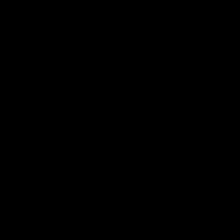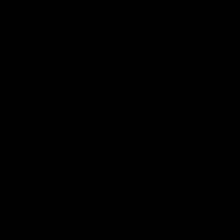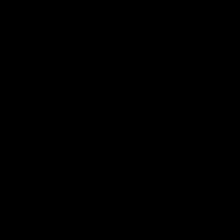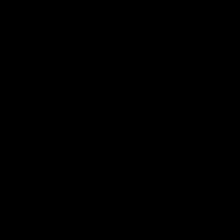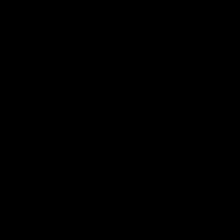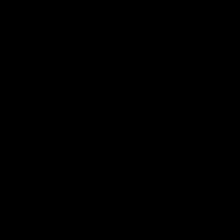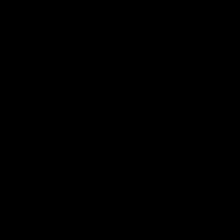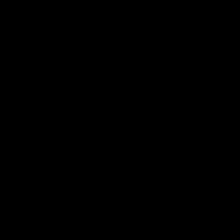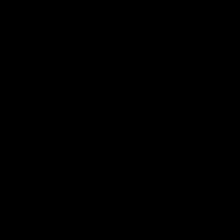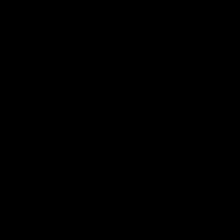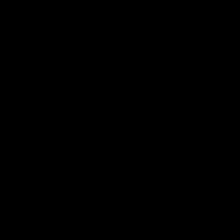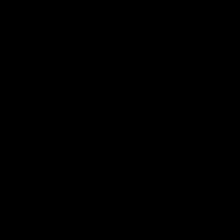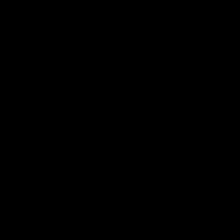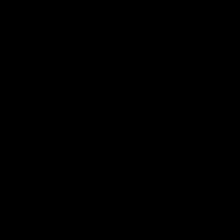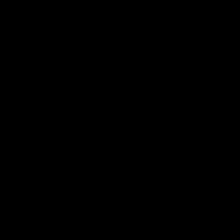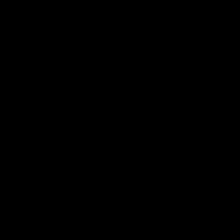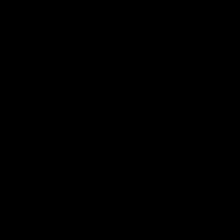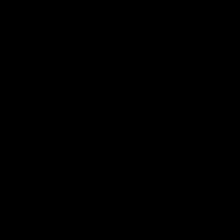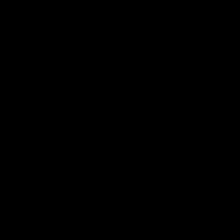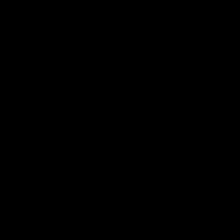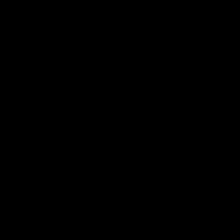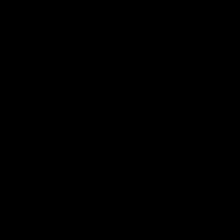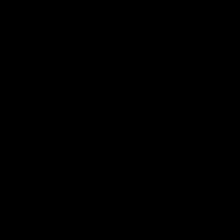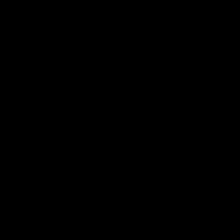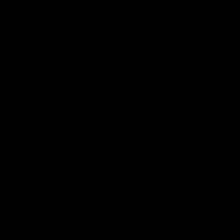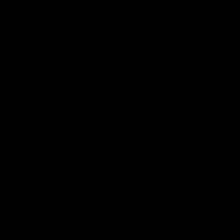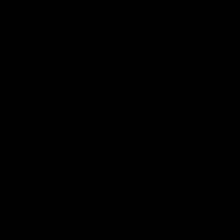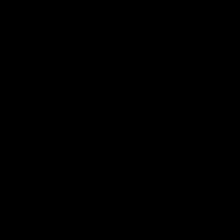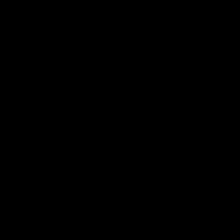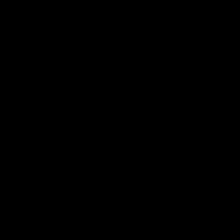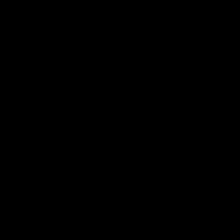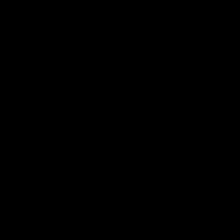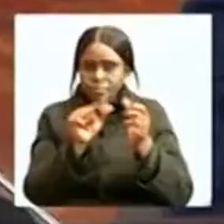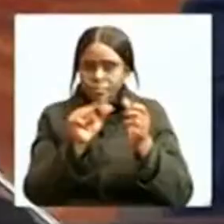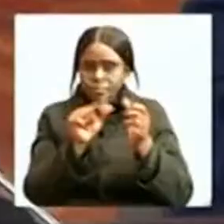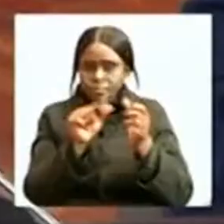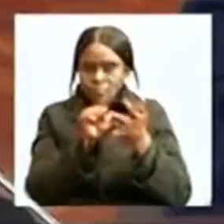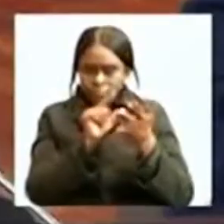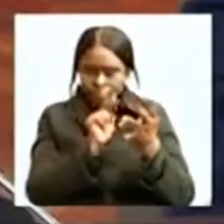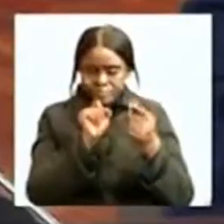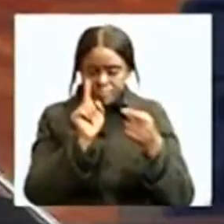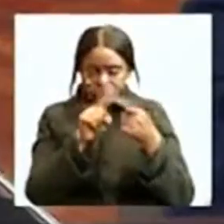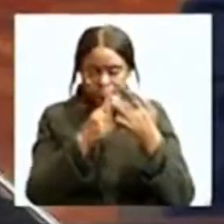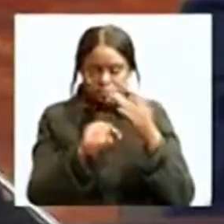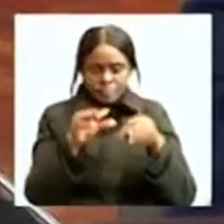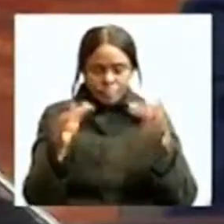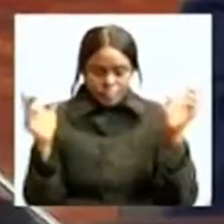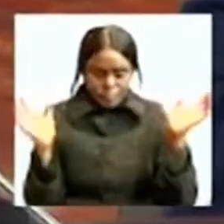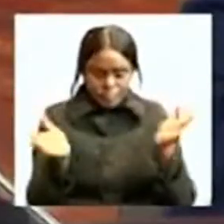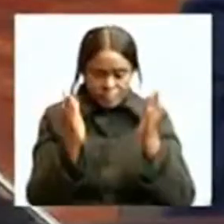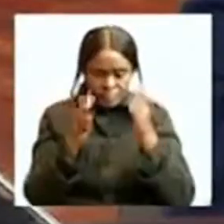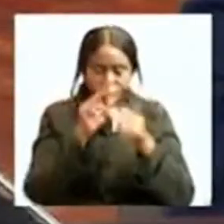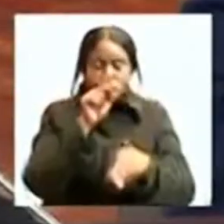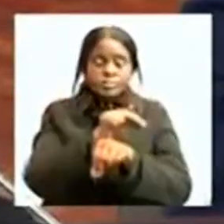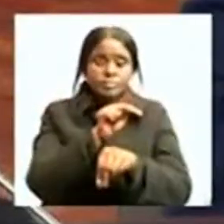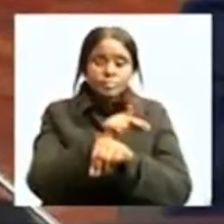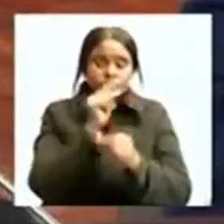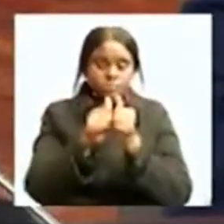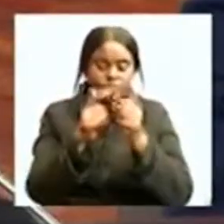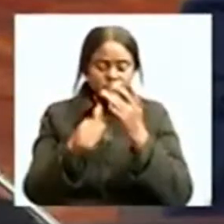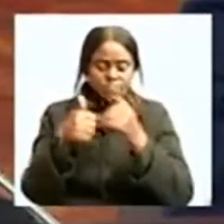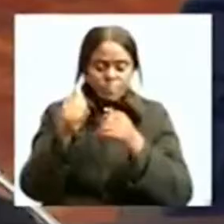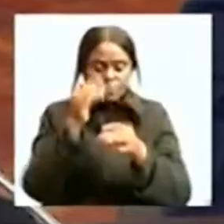facility. The Ministry has proposed a loan facility in order to promote projects that